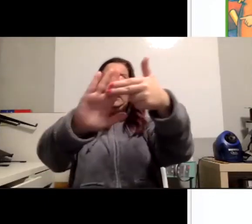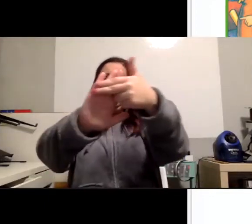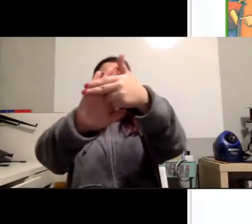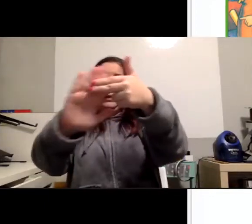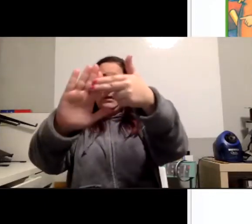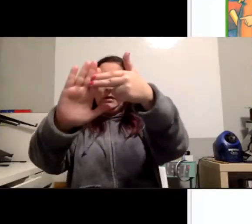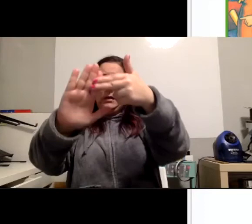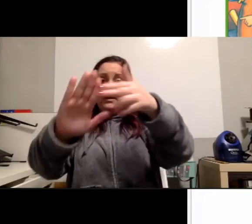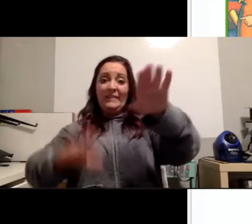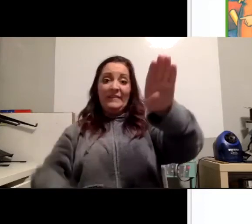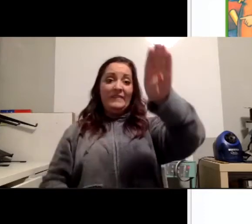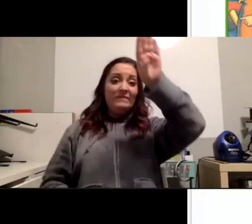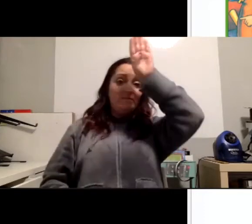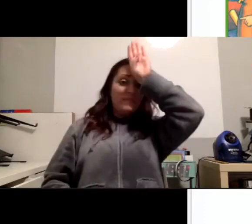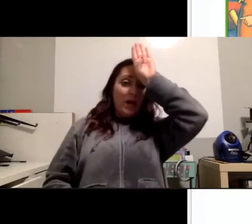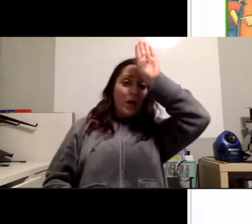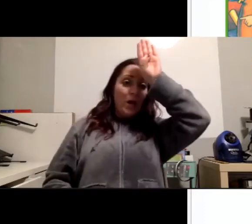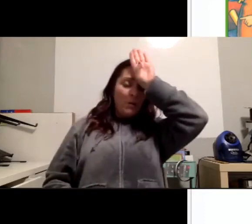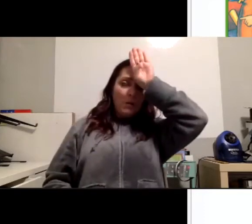Without street signs,